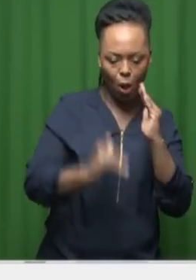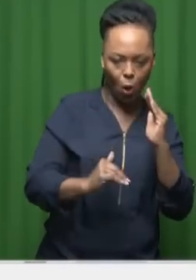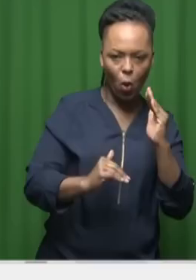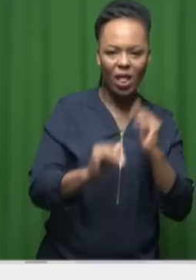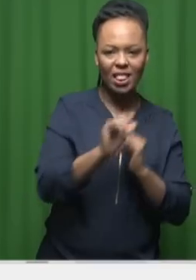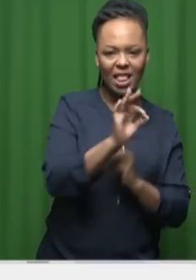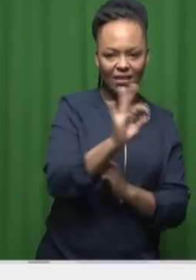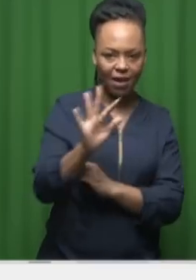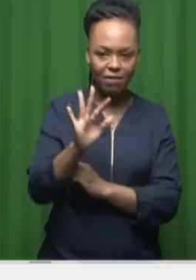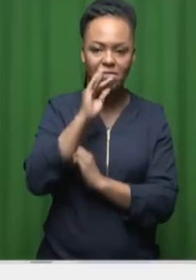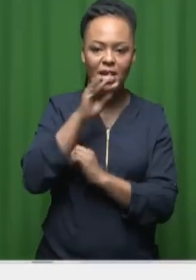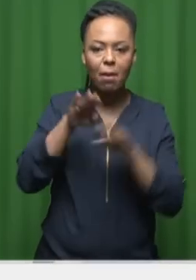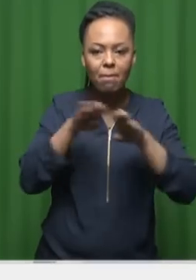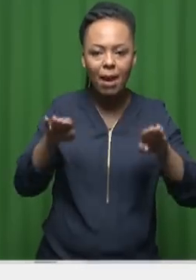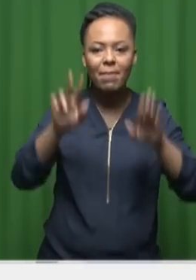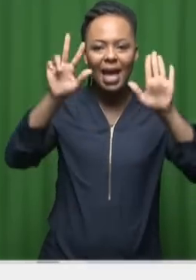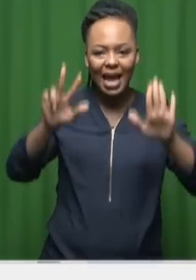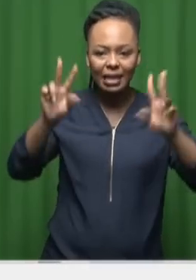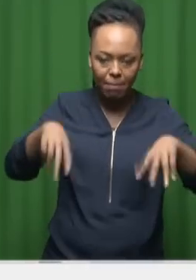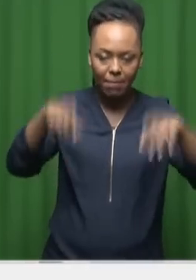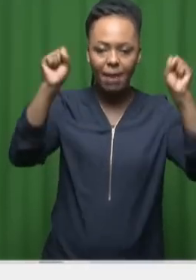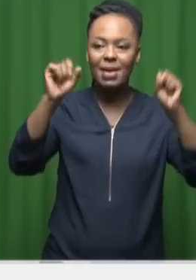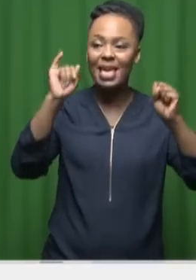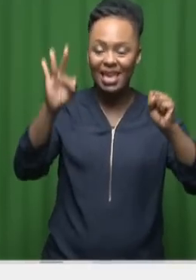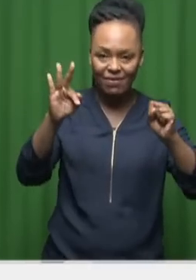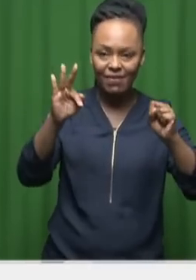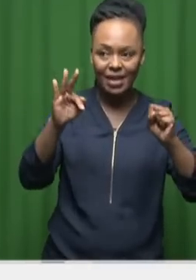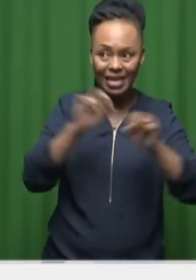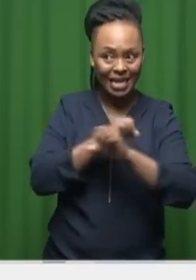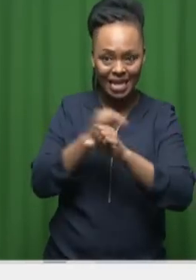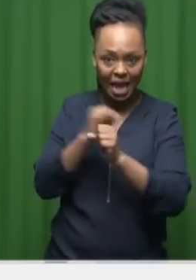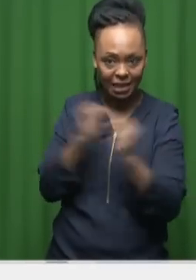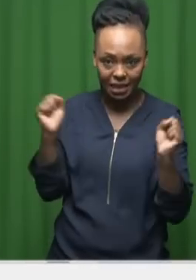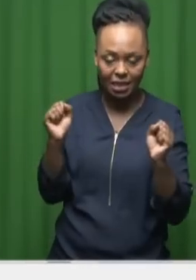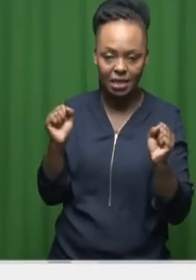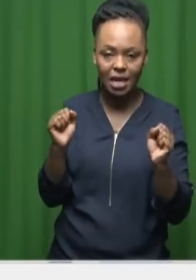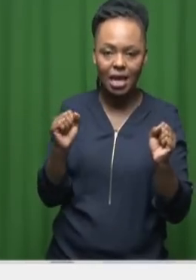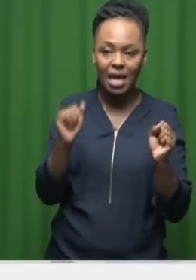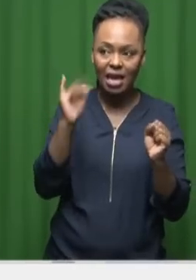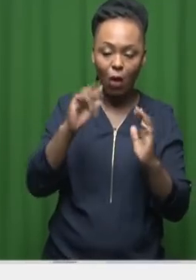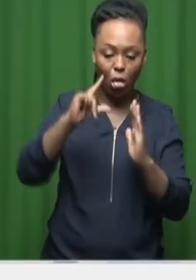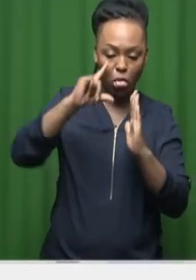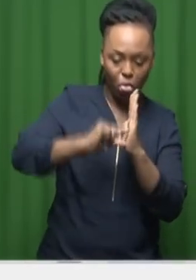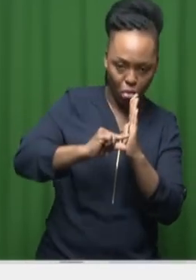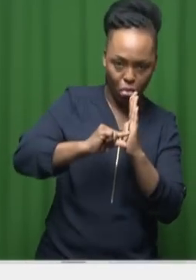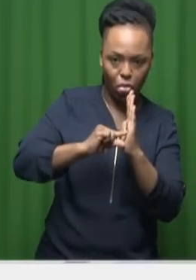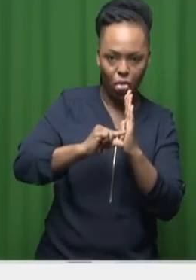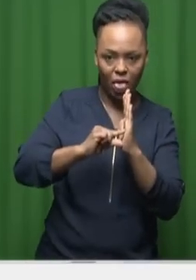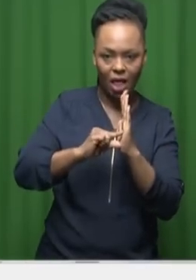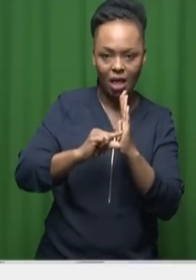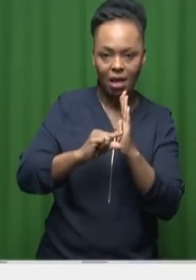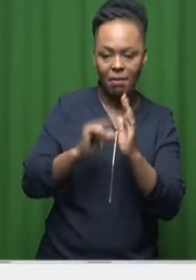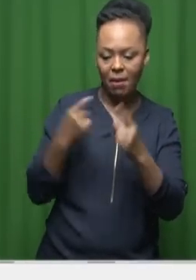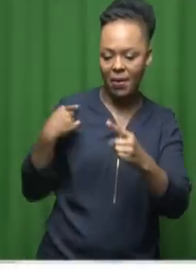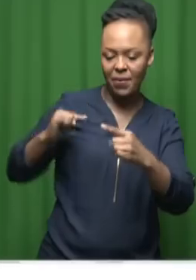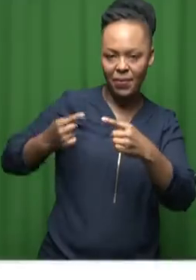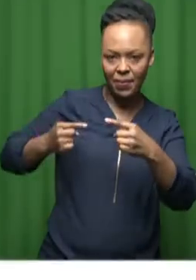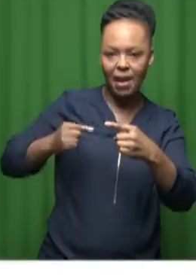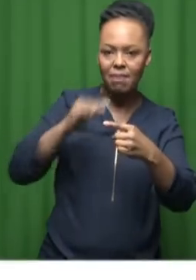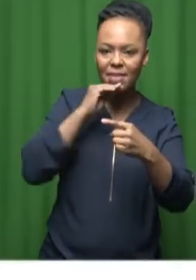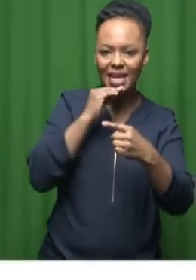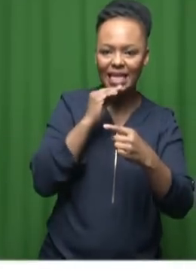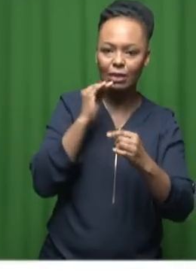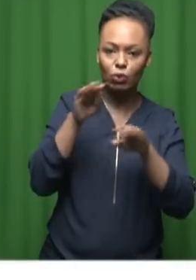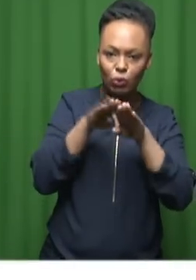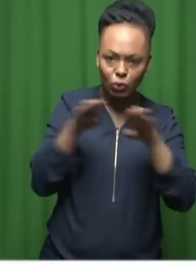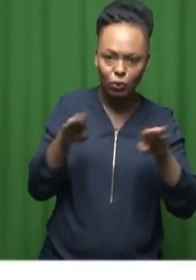8. If it doesn't? If it doesn't. If it drops as low as it has been in the last while, we'll see stage